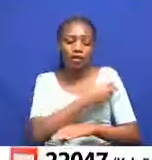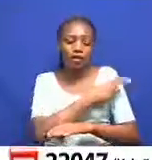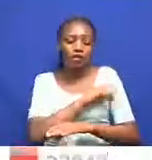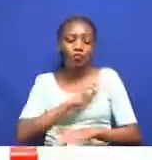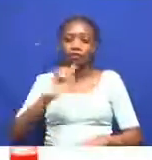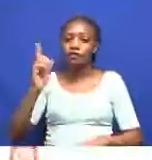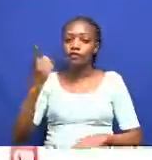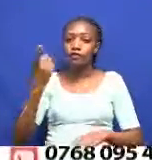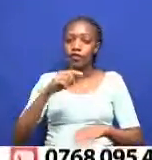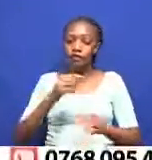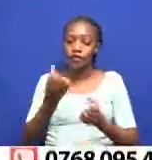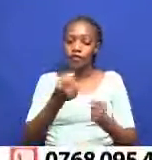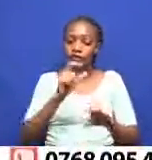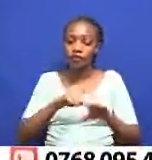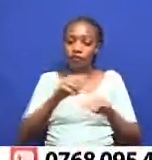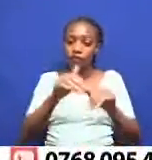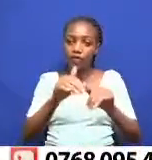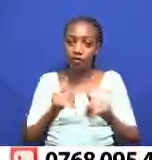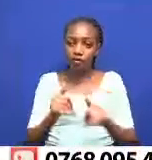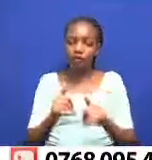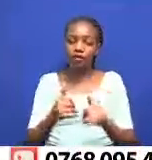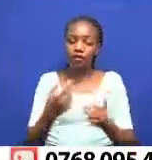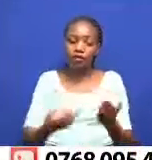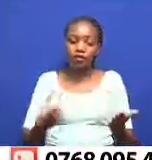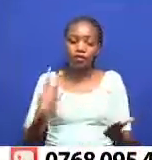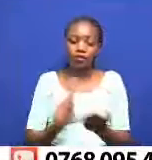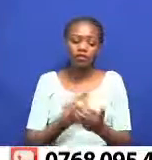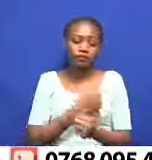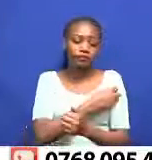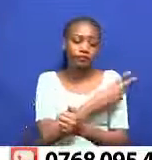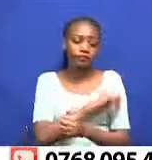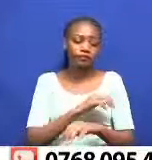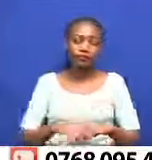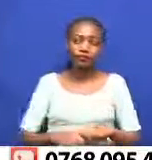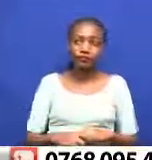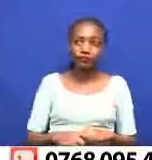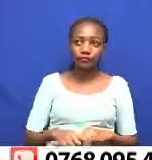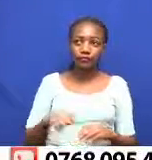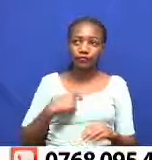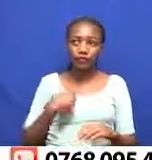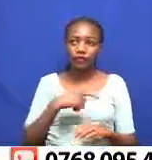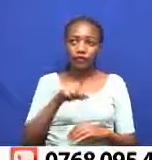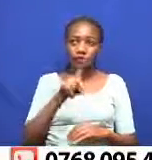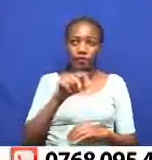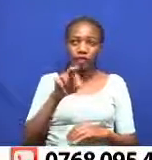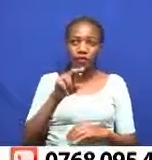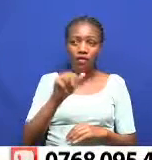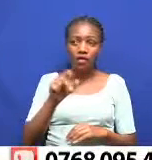while waiting to be booked in at the hospital. I went to Karen Hospital.